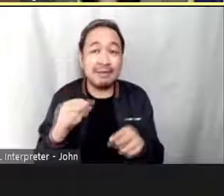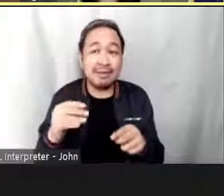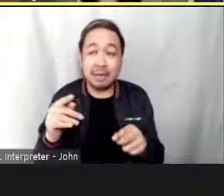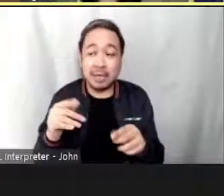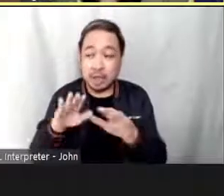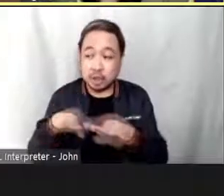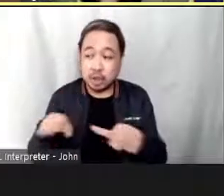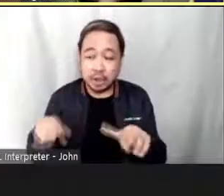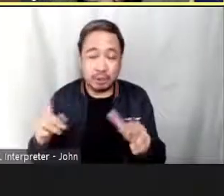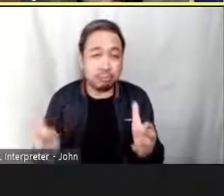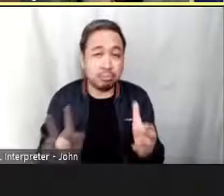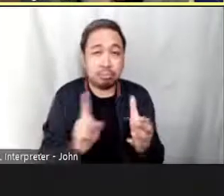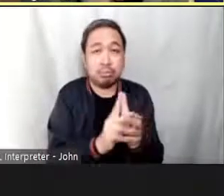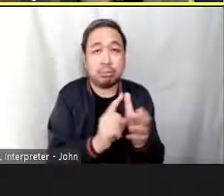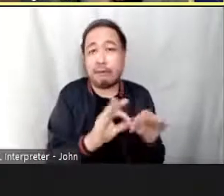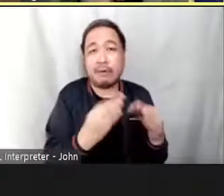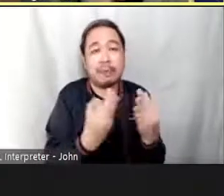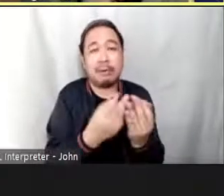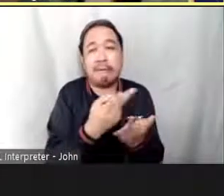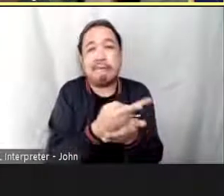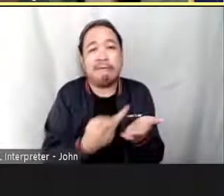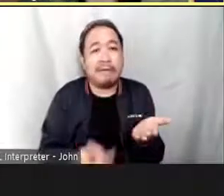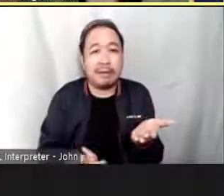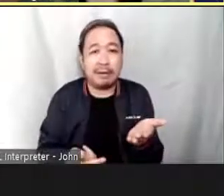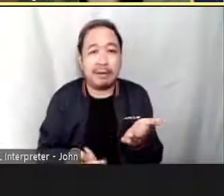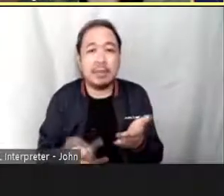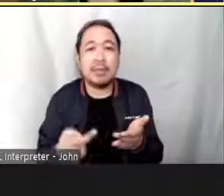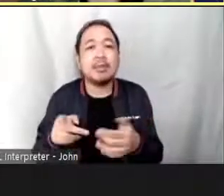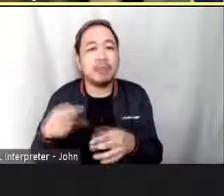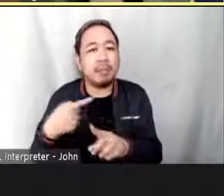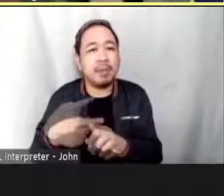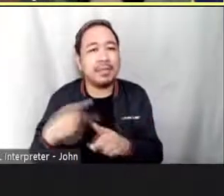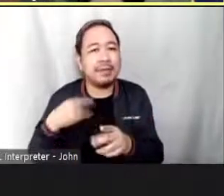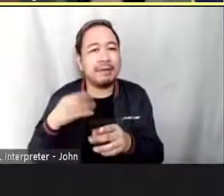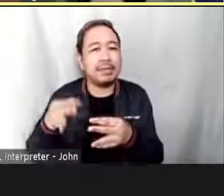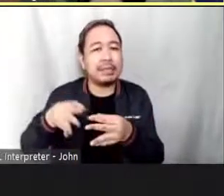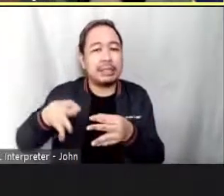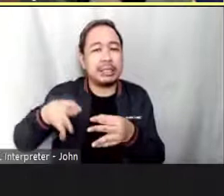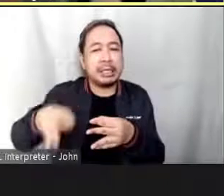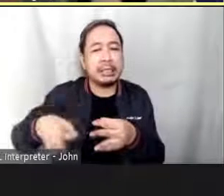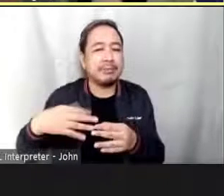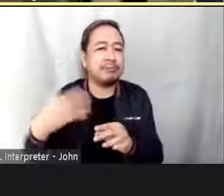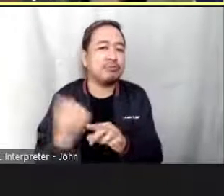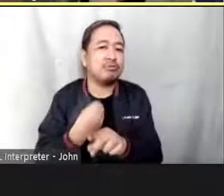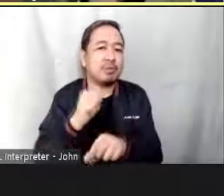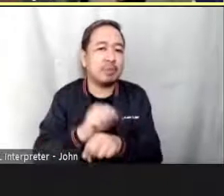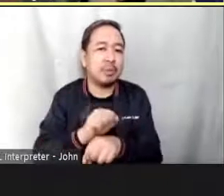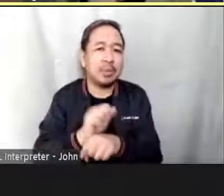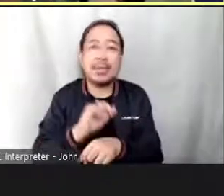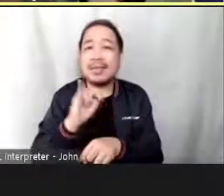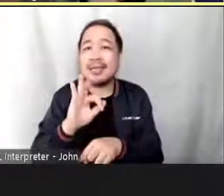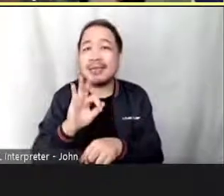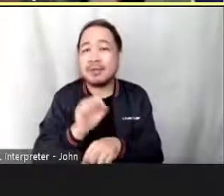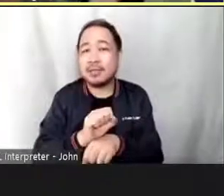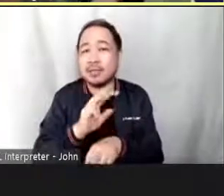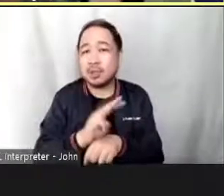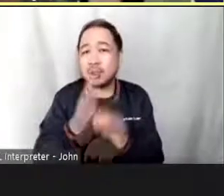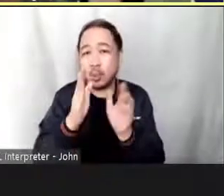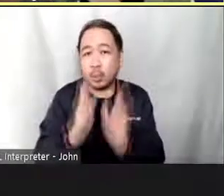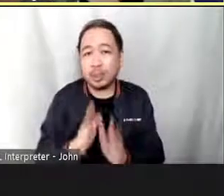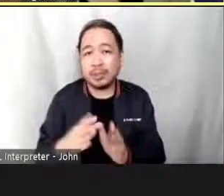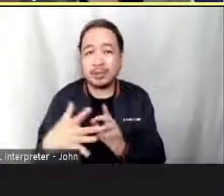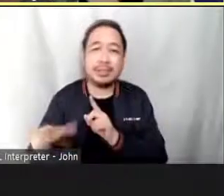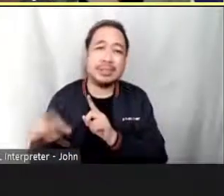are delays in accomplishing tasks by the social workers when they are inflicted with COVID-19 or become close